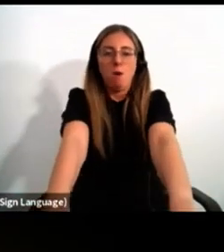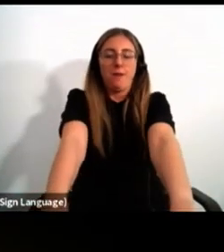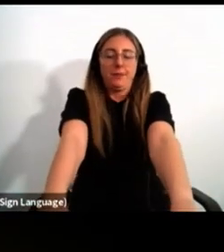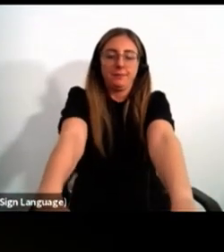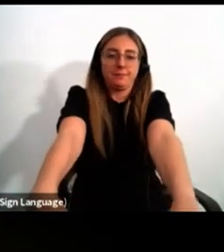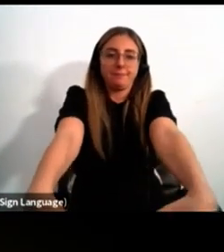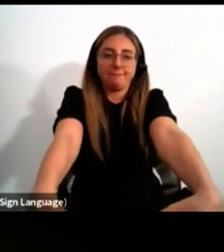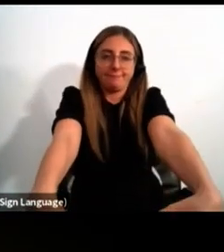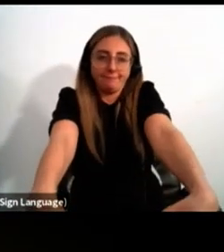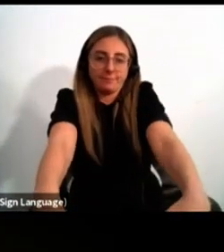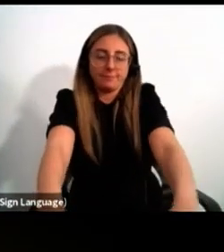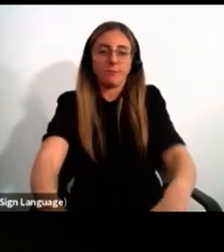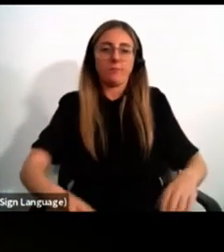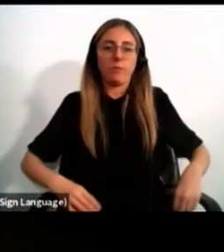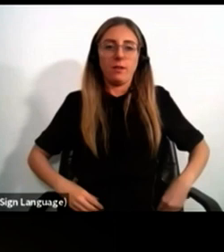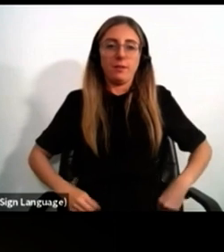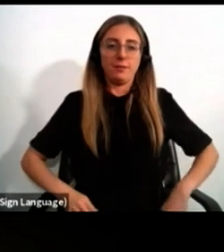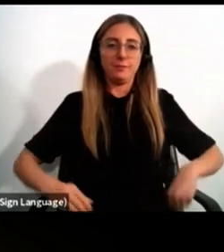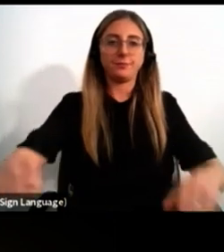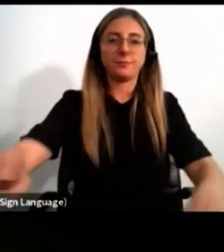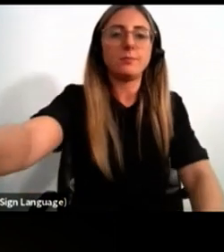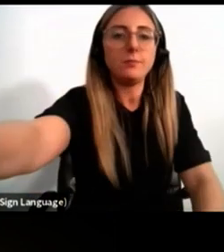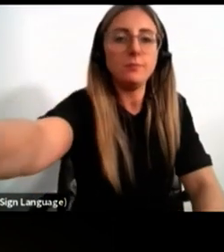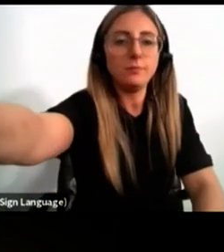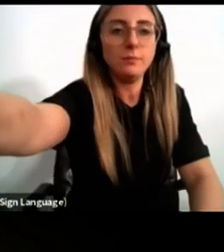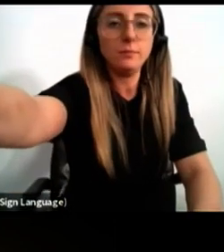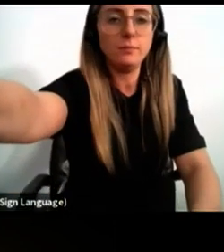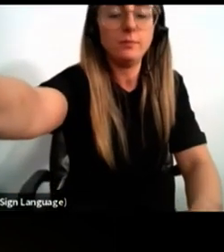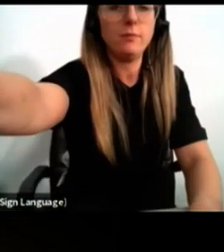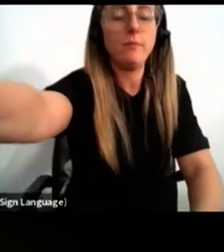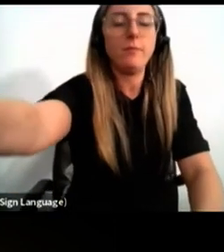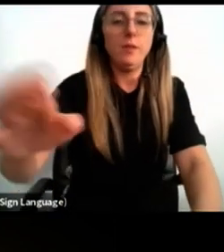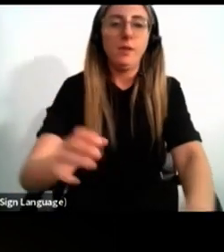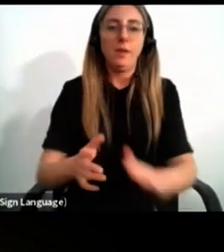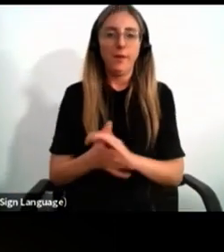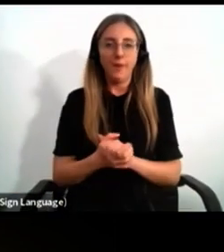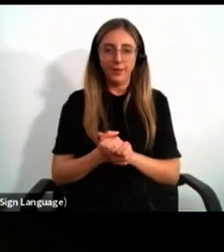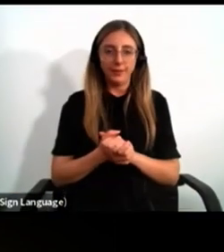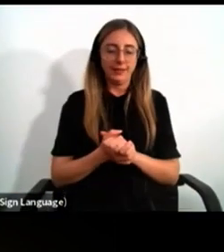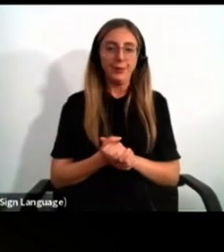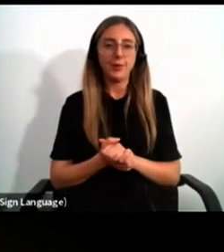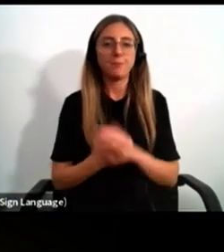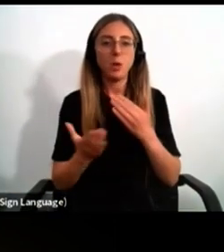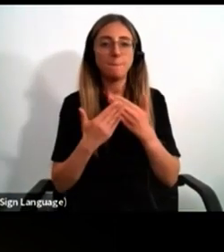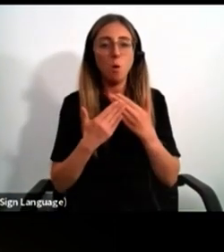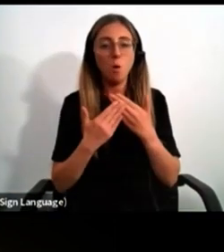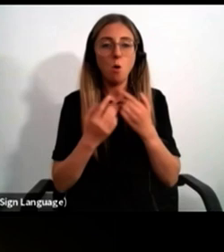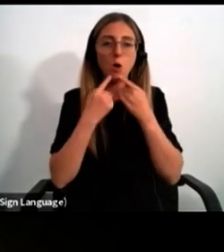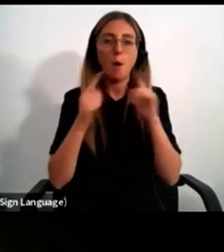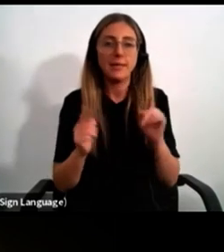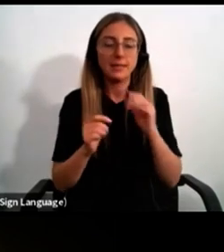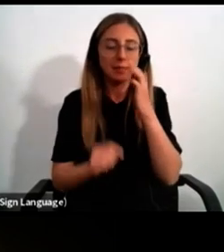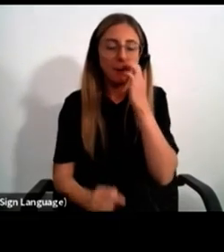Okay. All right, thanks very much. They're talking in the background here. Let me take some more comments as well